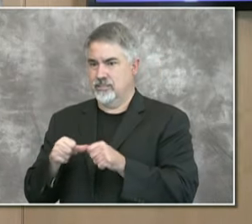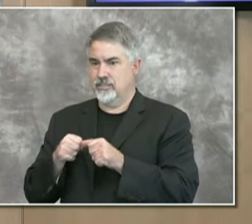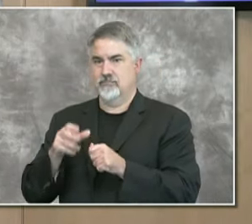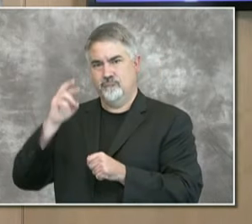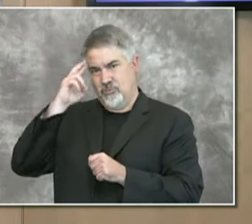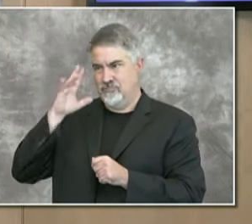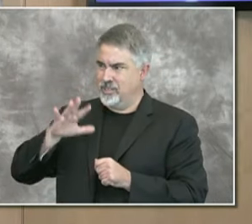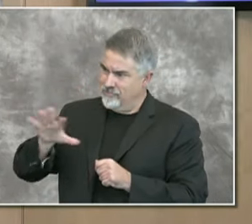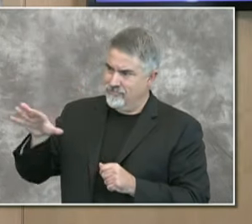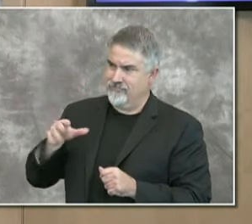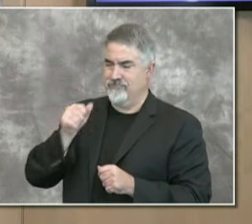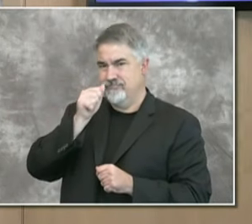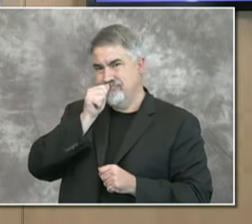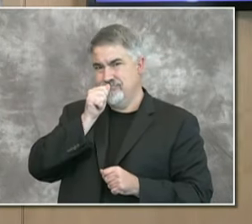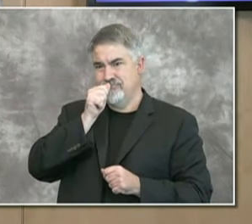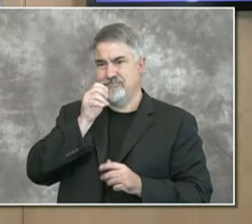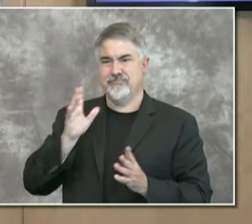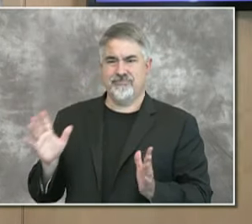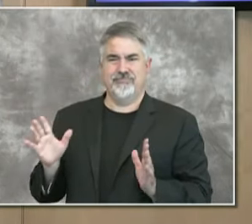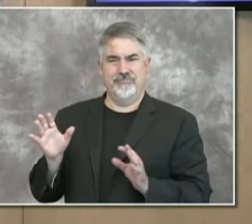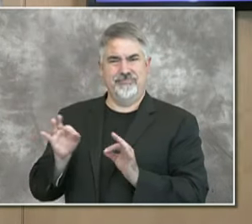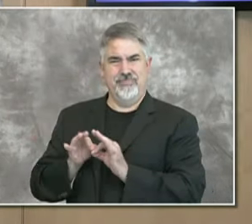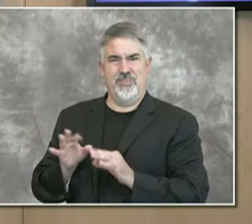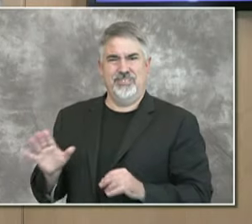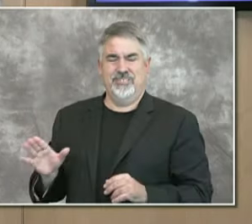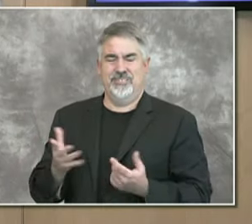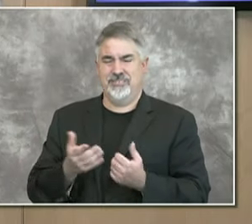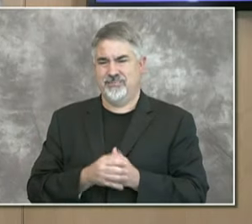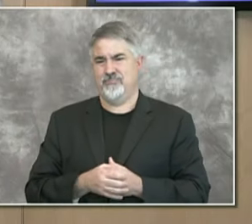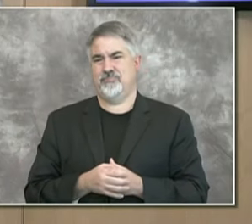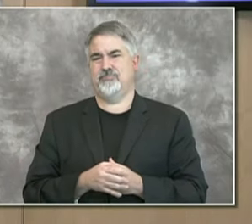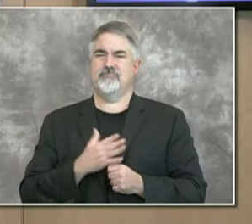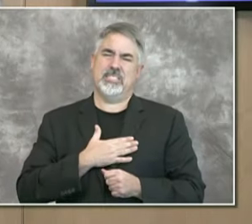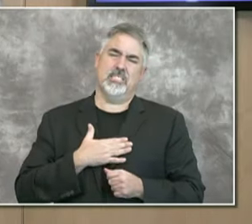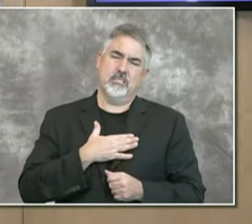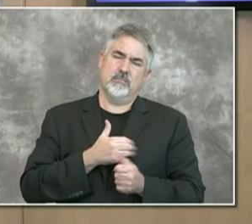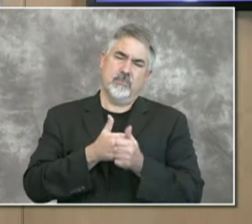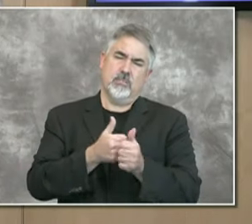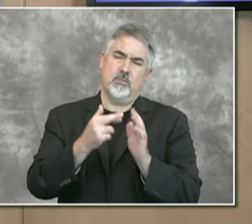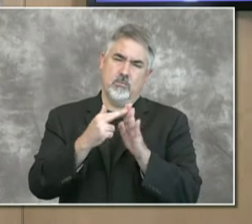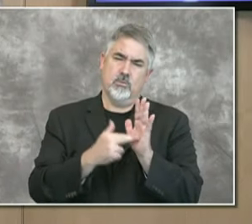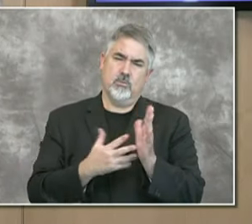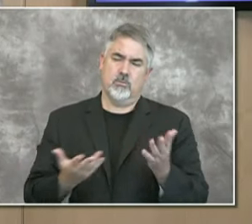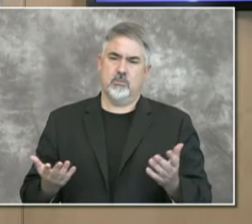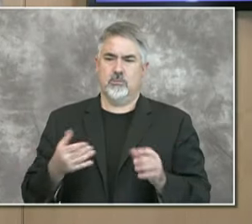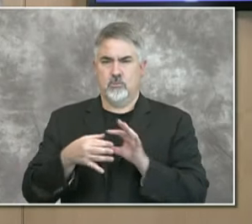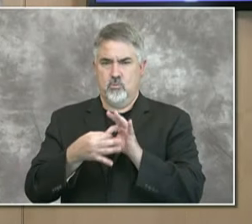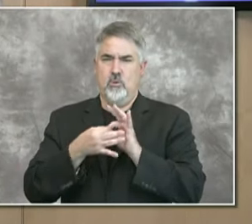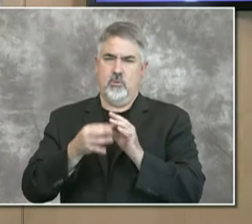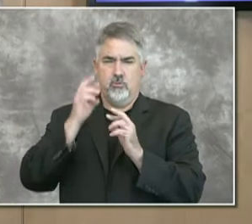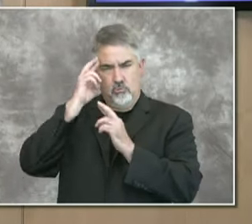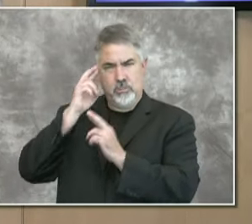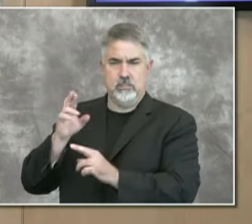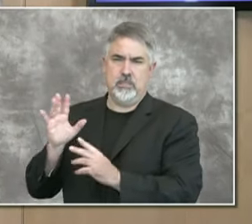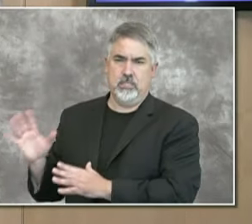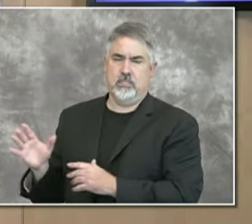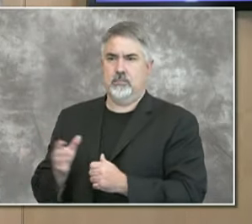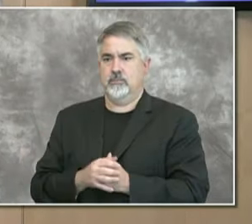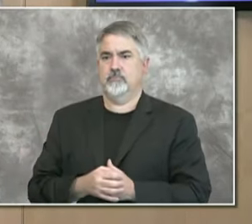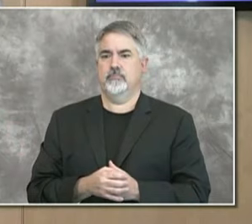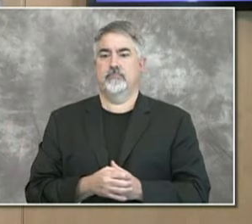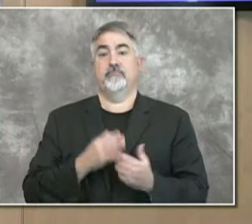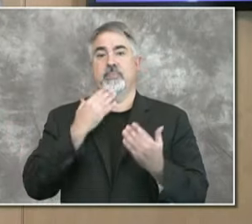who are dealing with difficult situations. And we would ask all San Diegans to please join us in this same effort. Thank you.